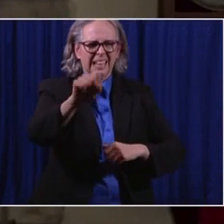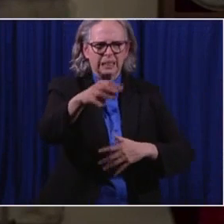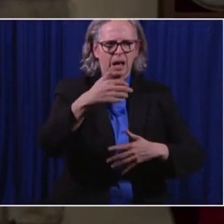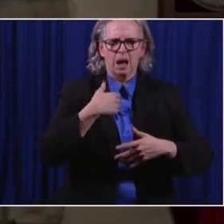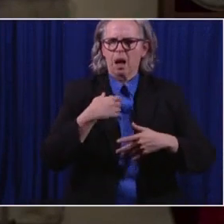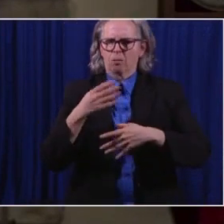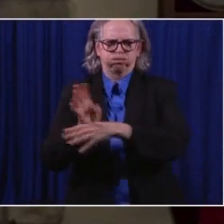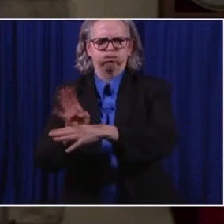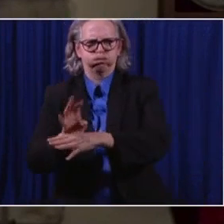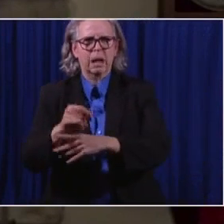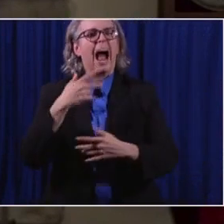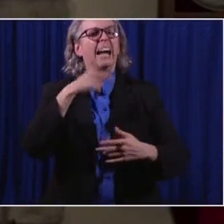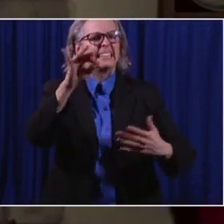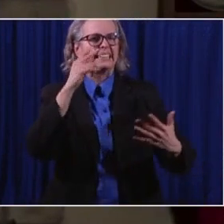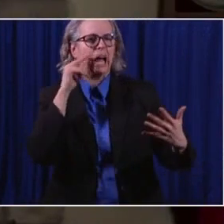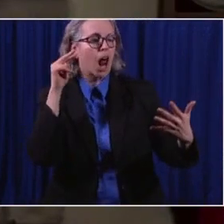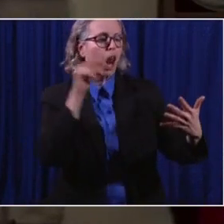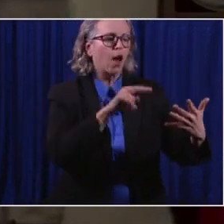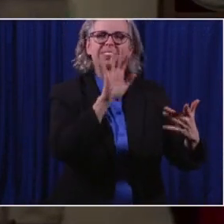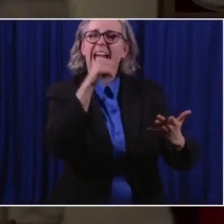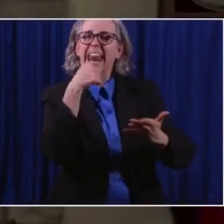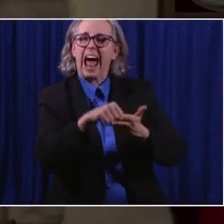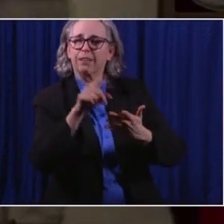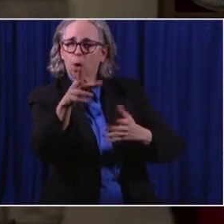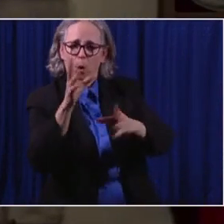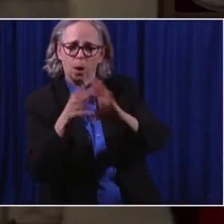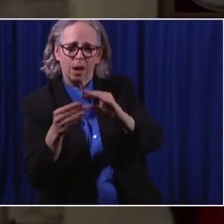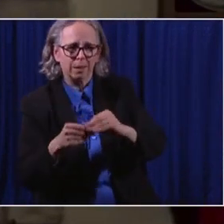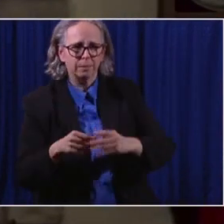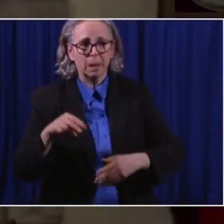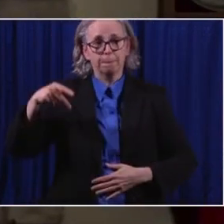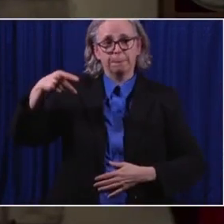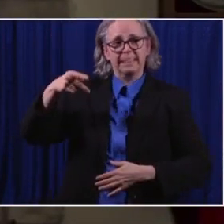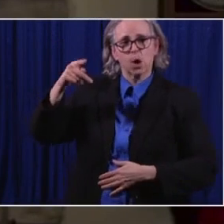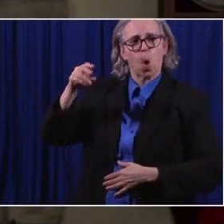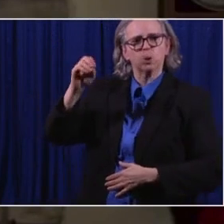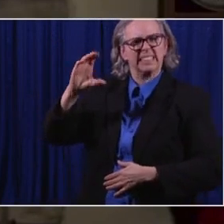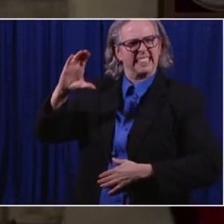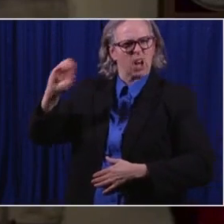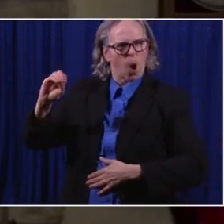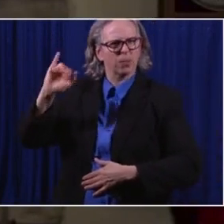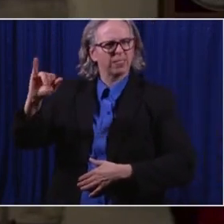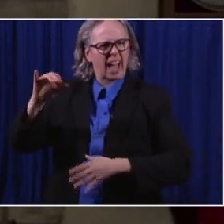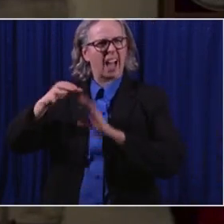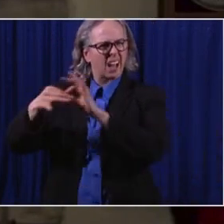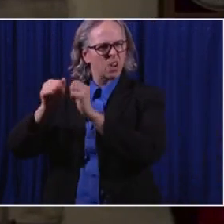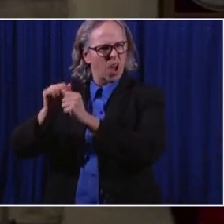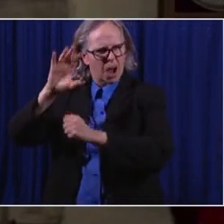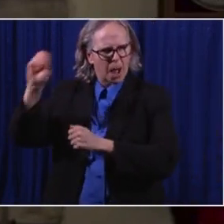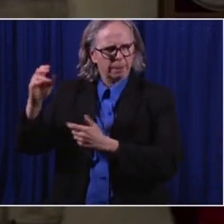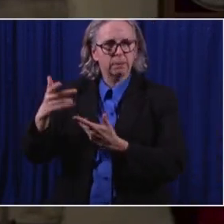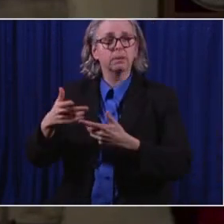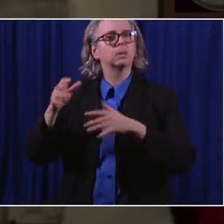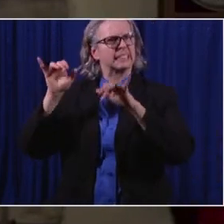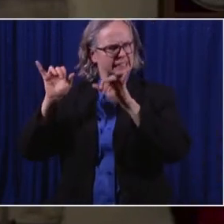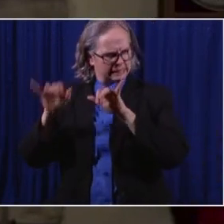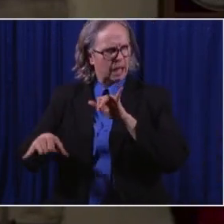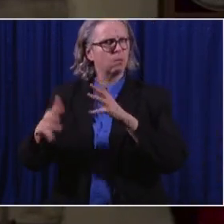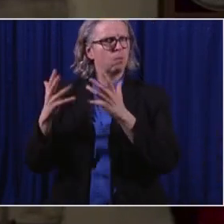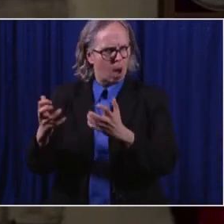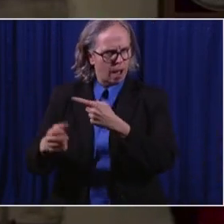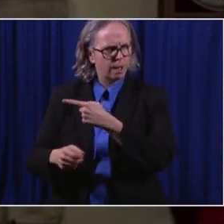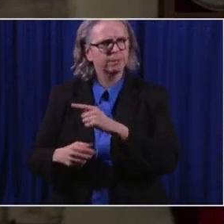was indicating is they wanted the PUCO to do that. And so that would be something under the new leadership of the PUCO. As you know,